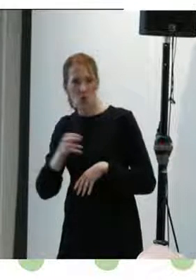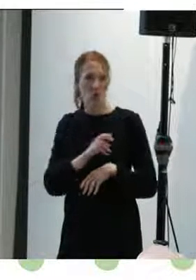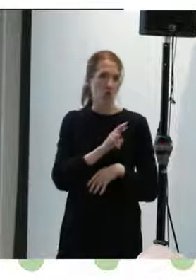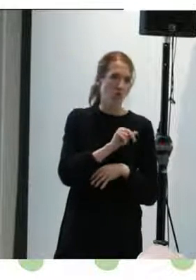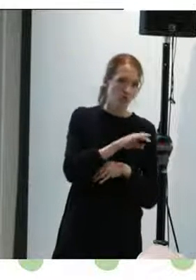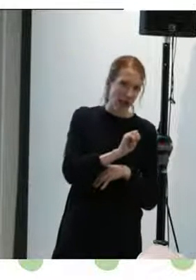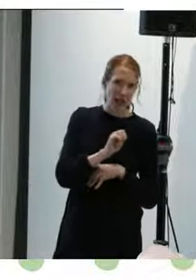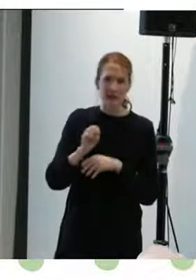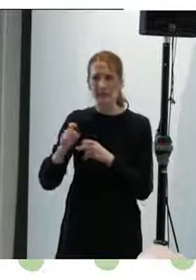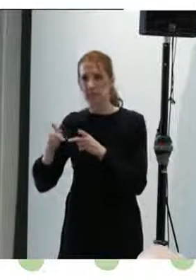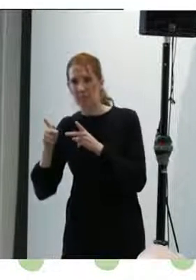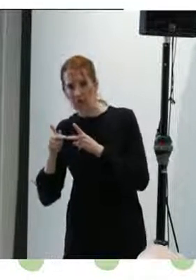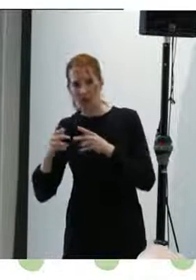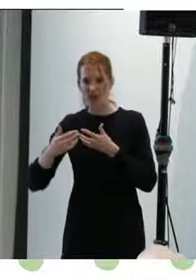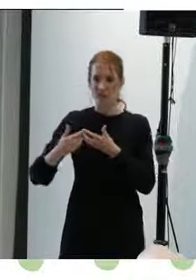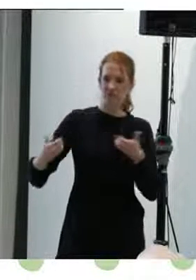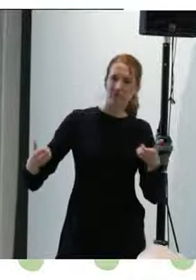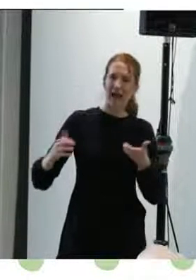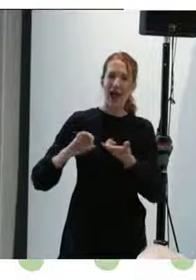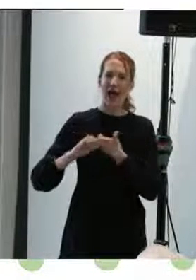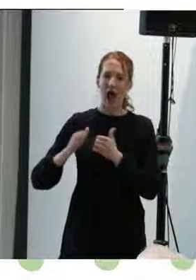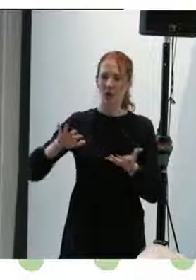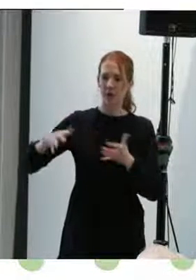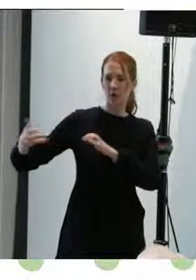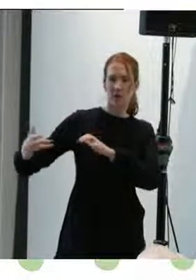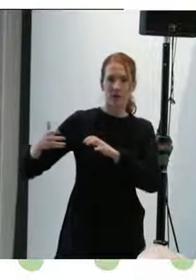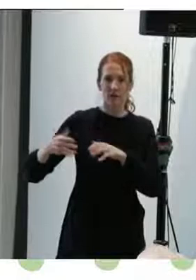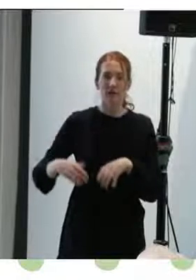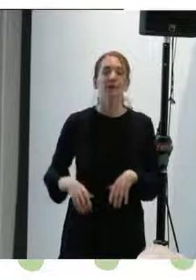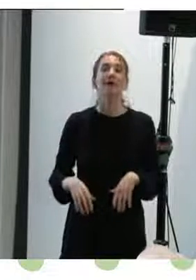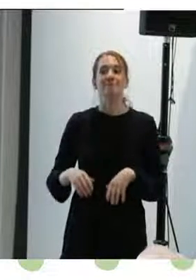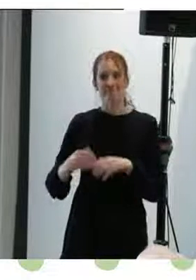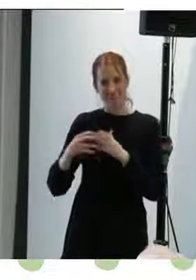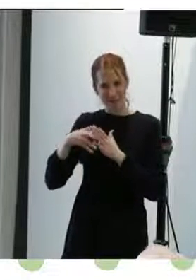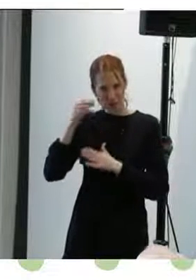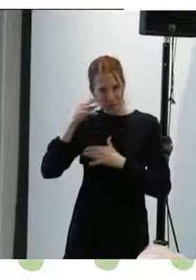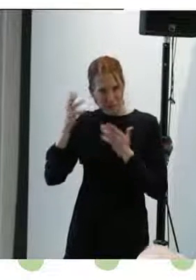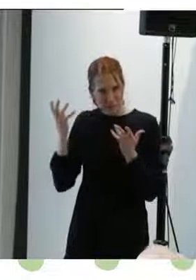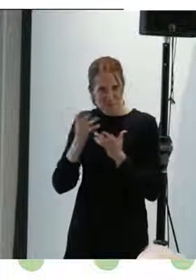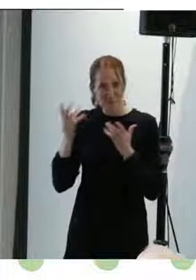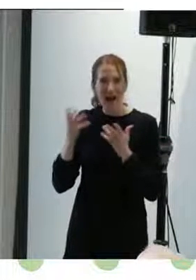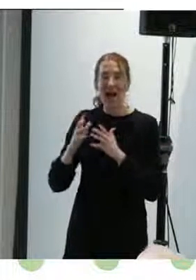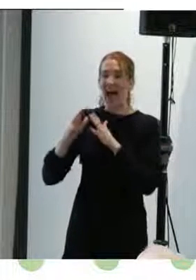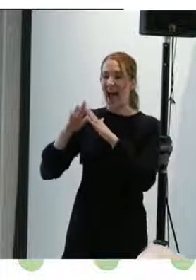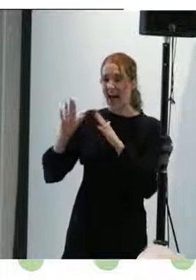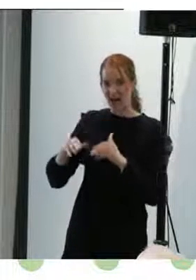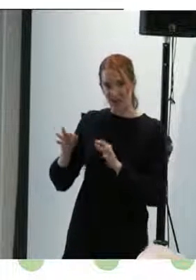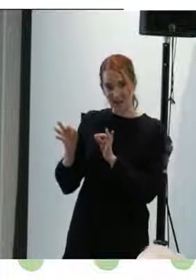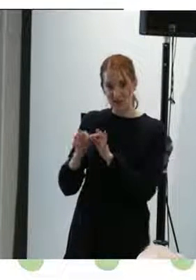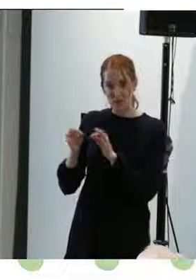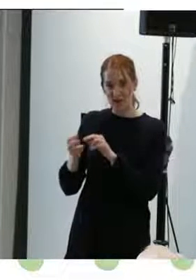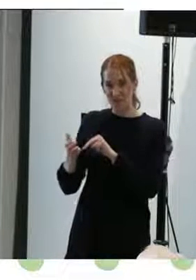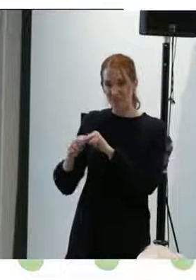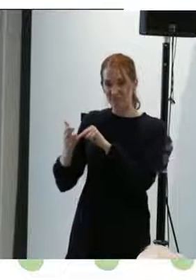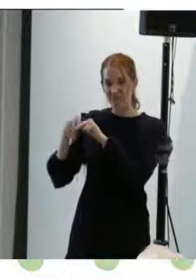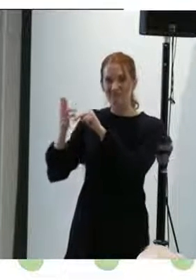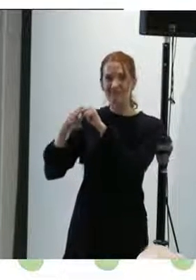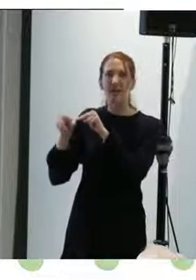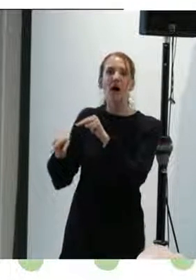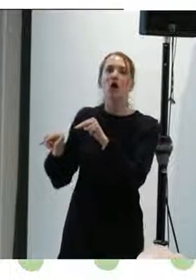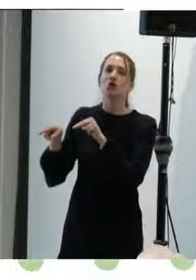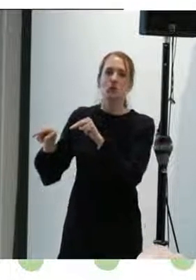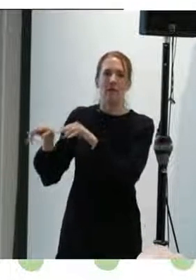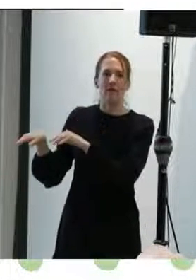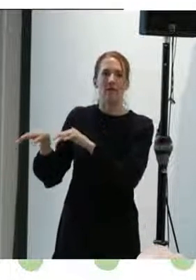learned about the newcomers was that rising housing costs, poverty and crime had pushed them out of urban economies and into this